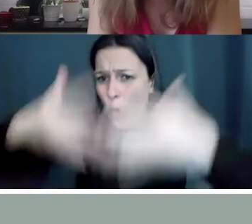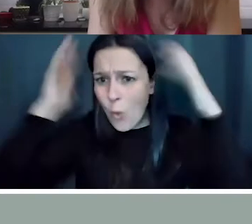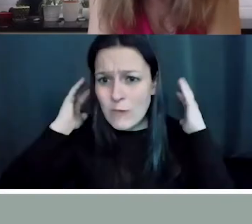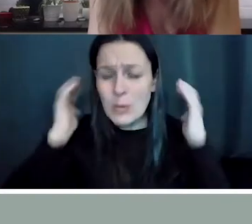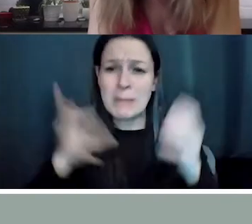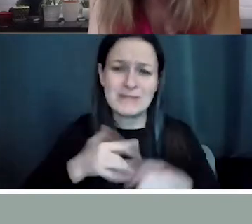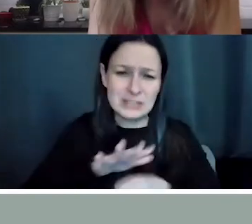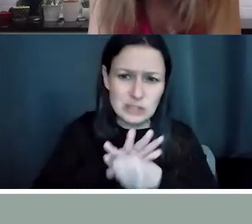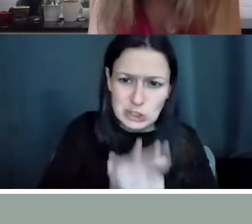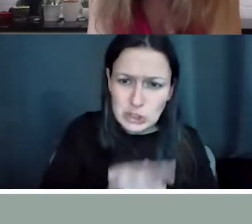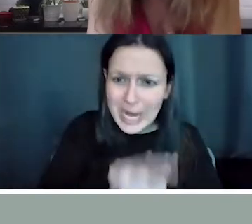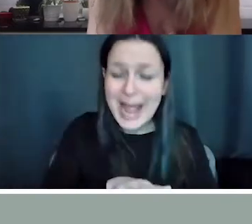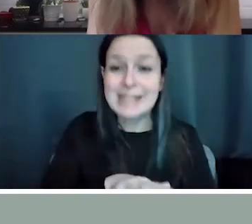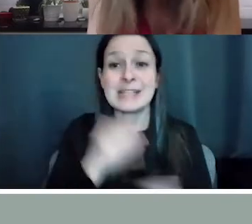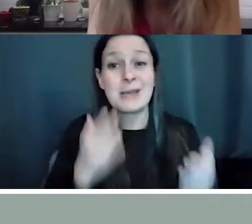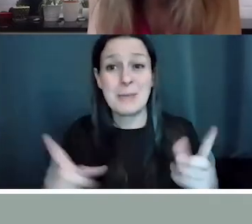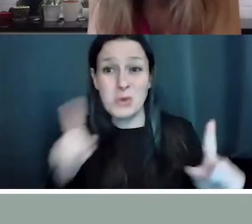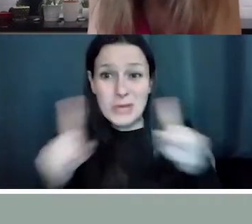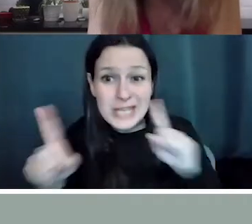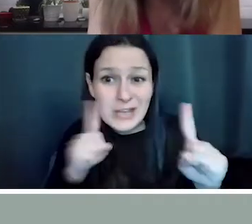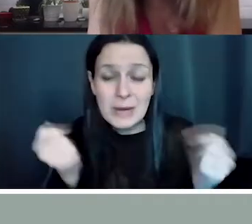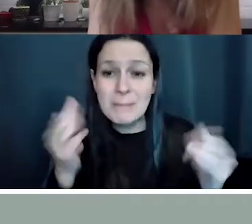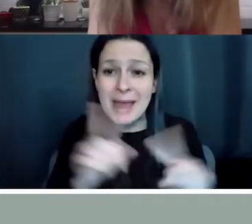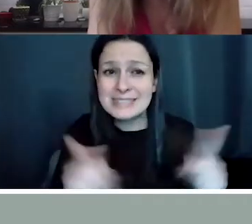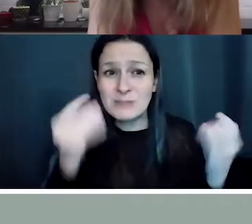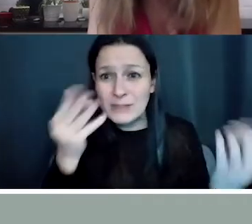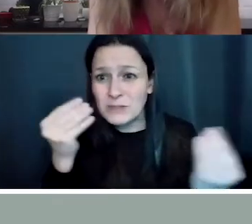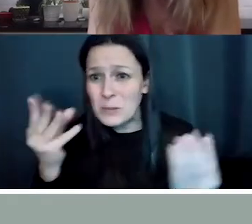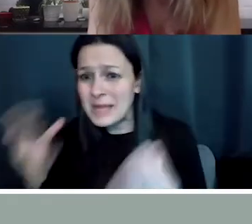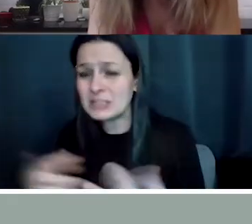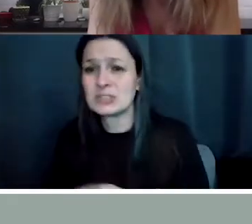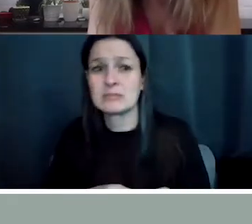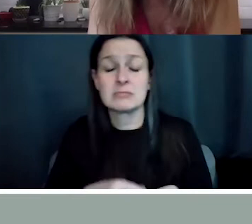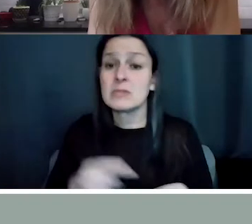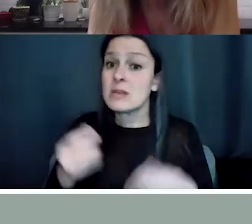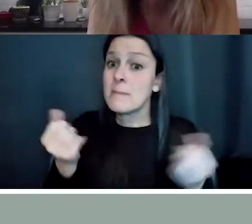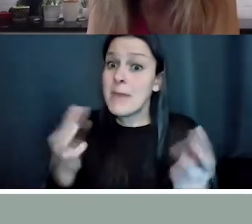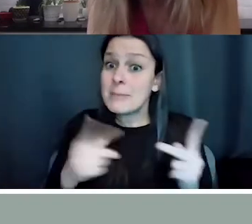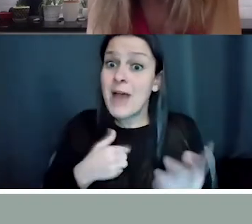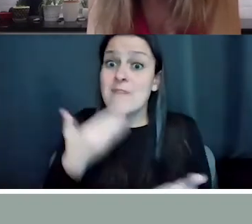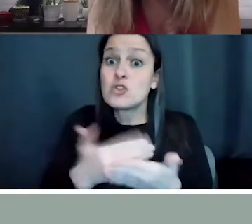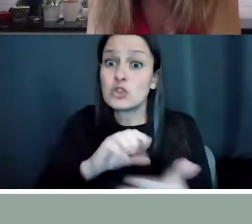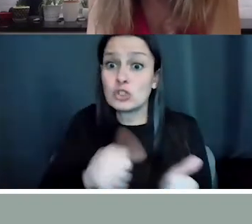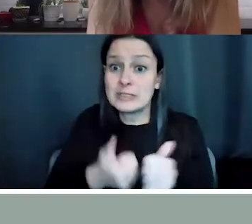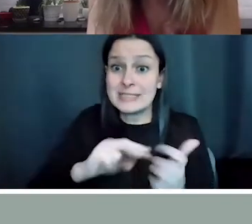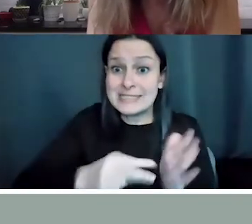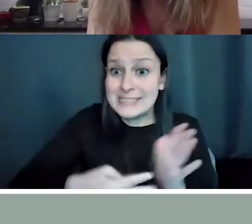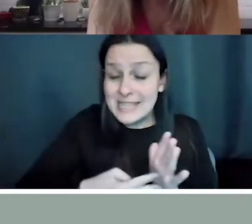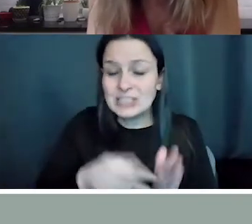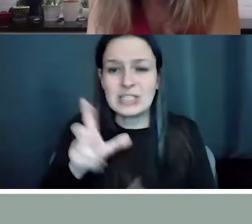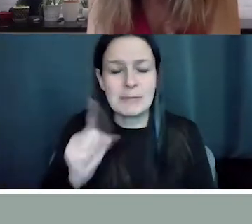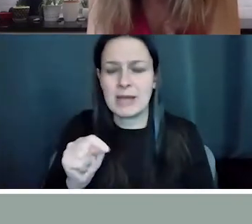stressful. You're probably hearing lots of different information from very well-intentioned people, but it's